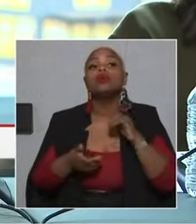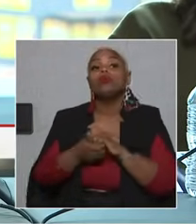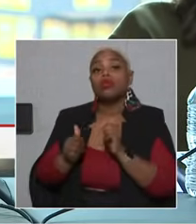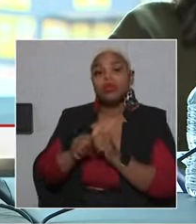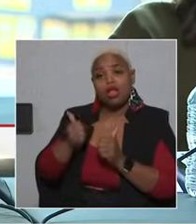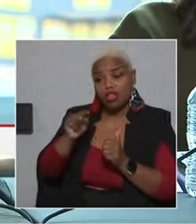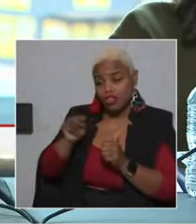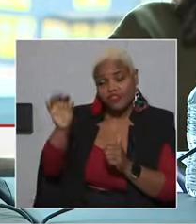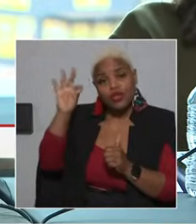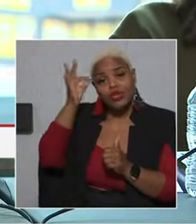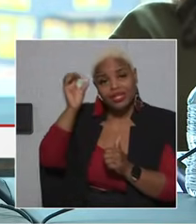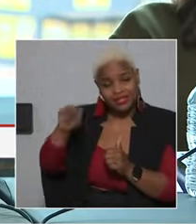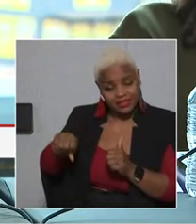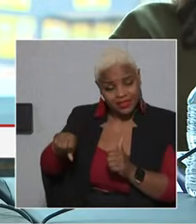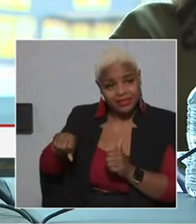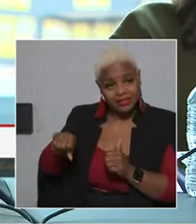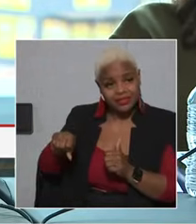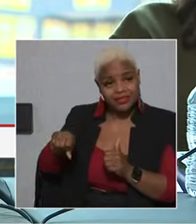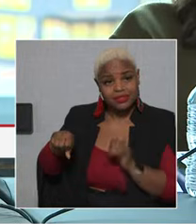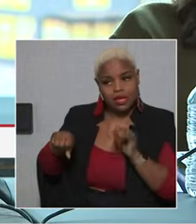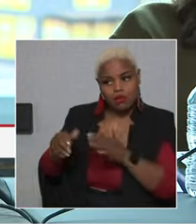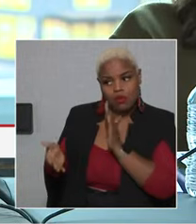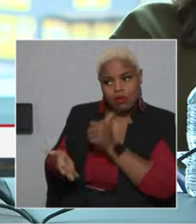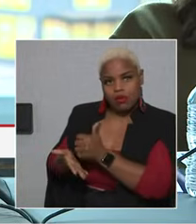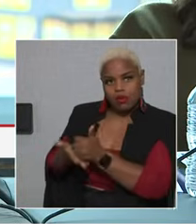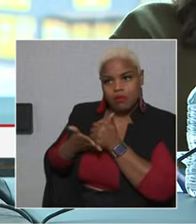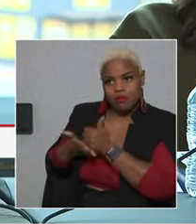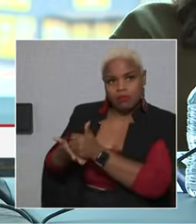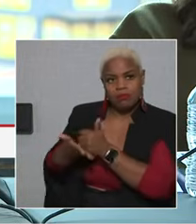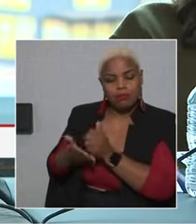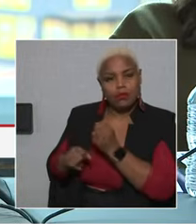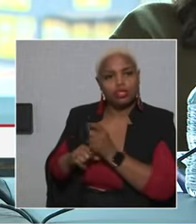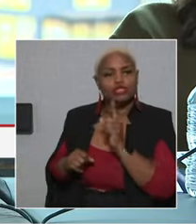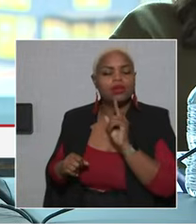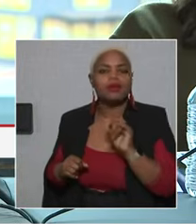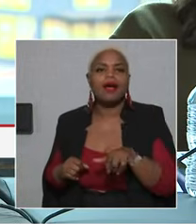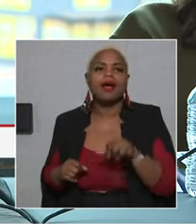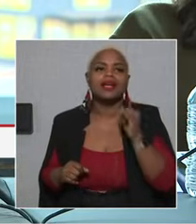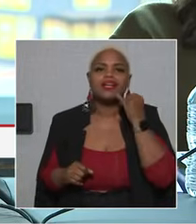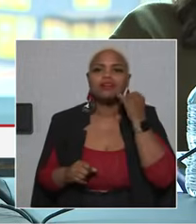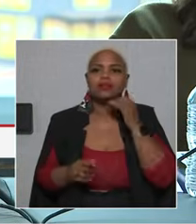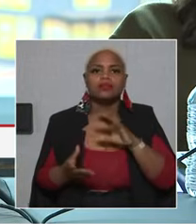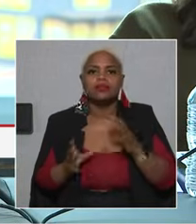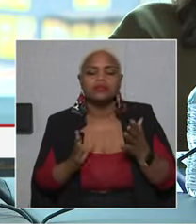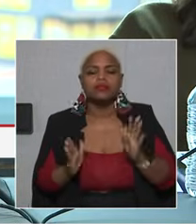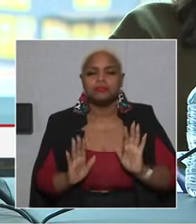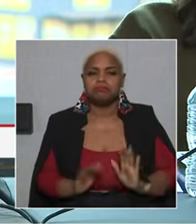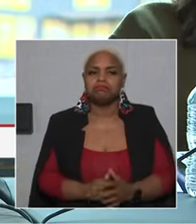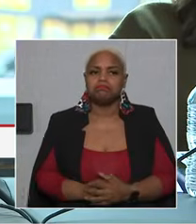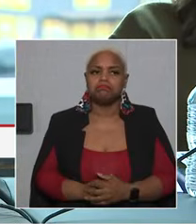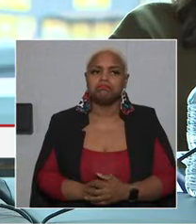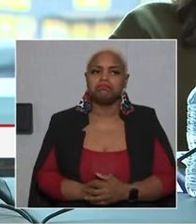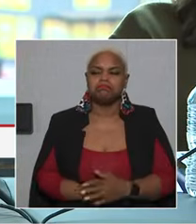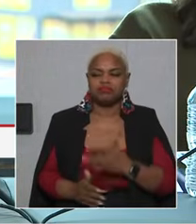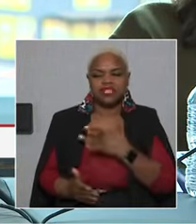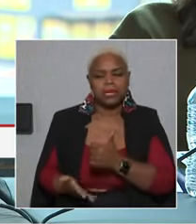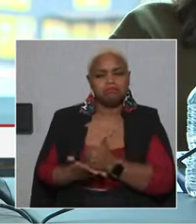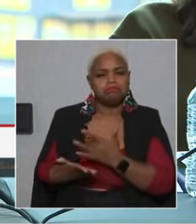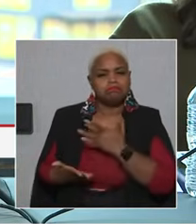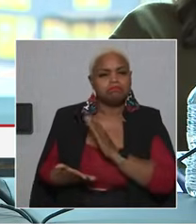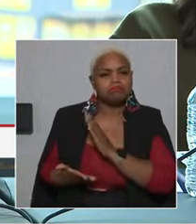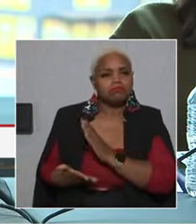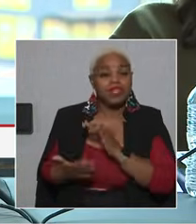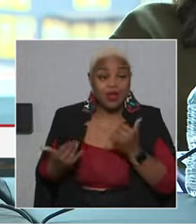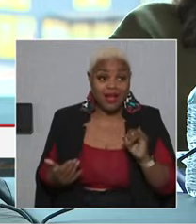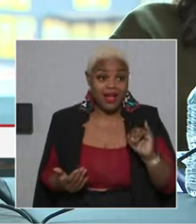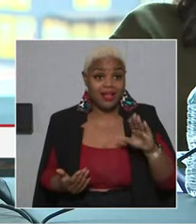us to some degree with regards to making sure that if they're going to be here, that we have an opportunity to know exactly, where